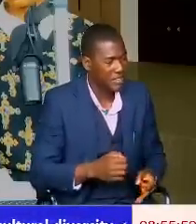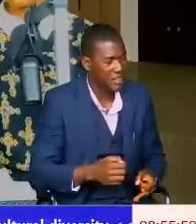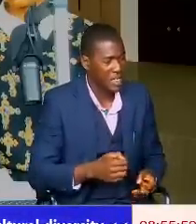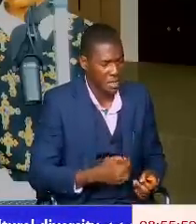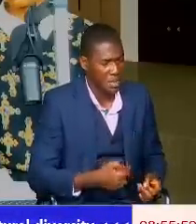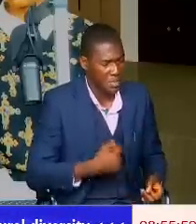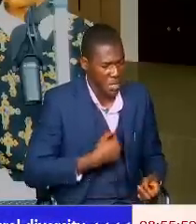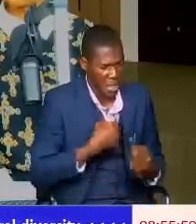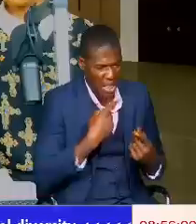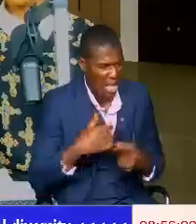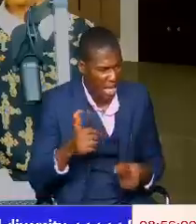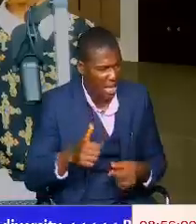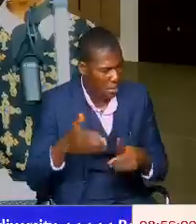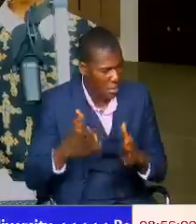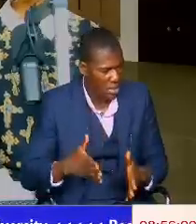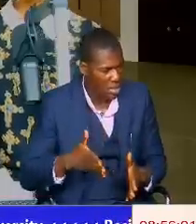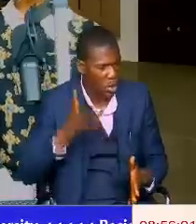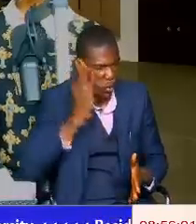me.